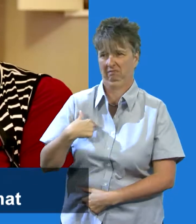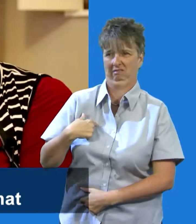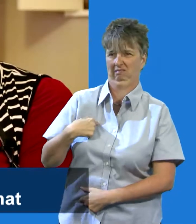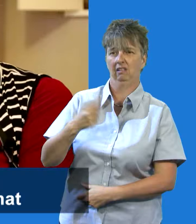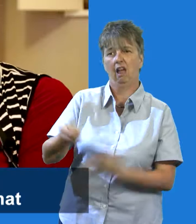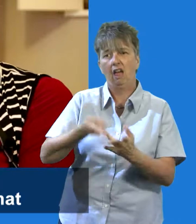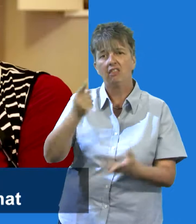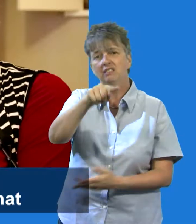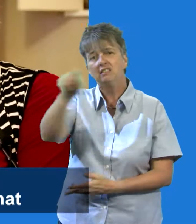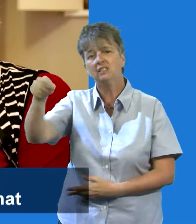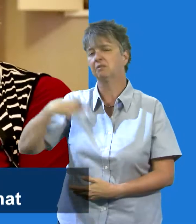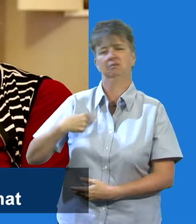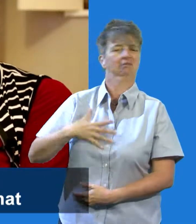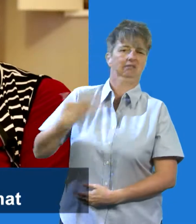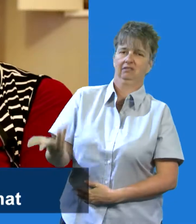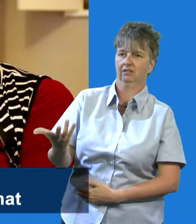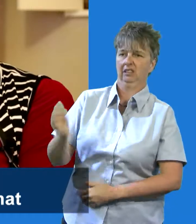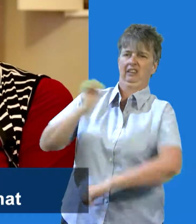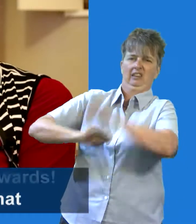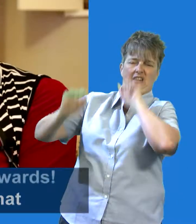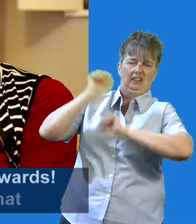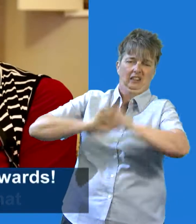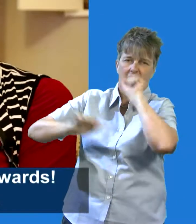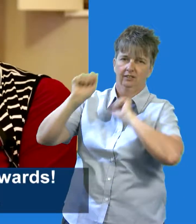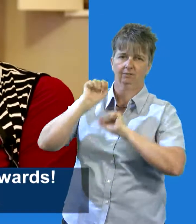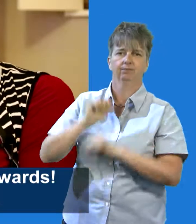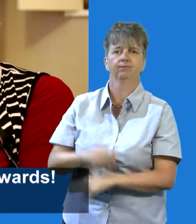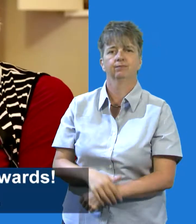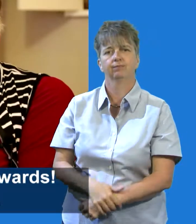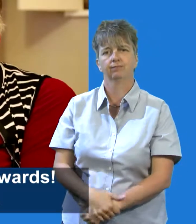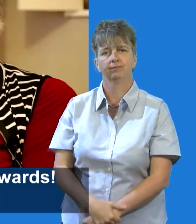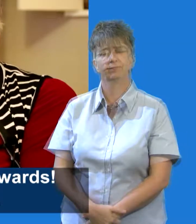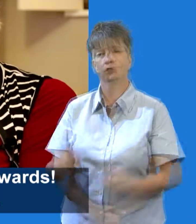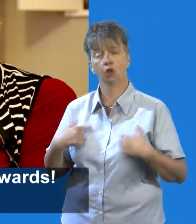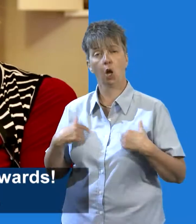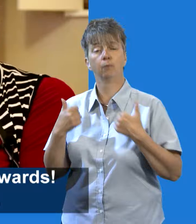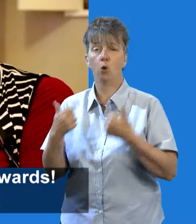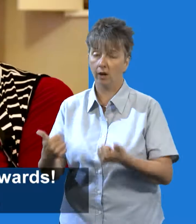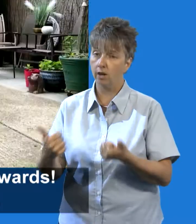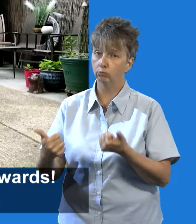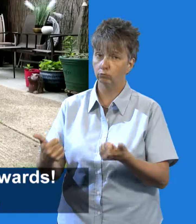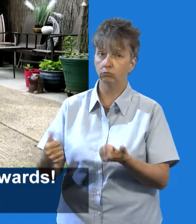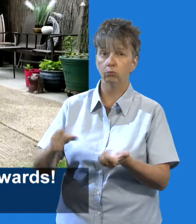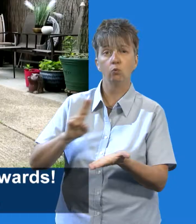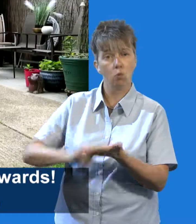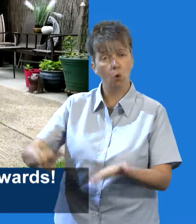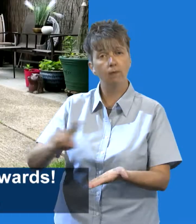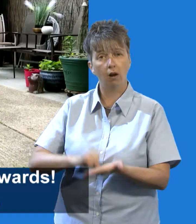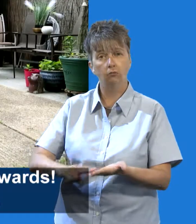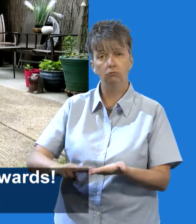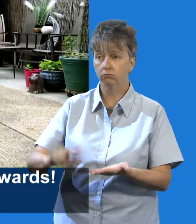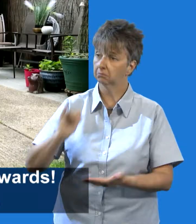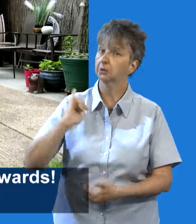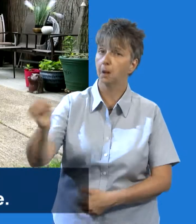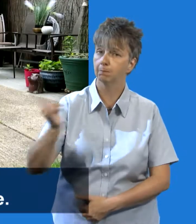That is not me. I would shrink away from that at 60 miles an hour going backwards. I've always